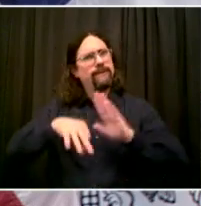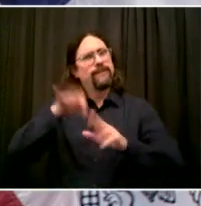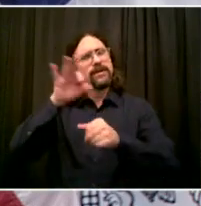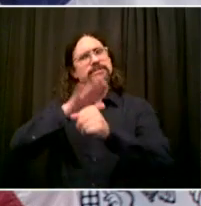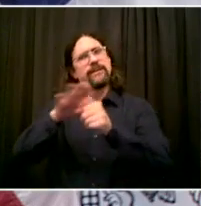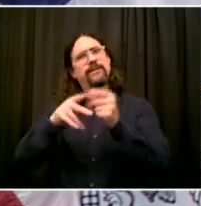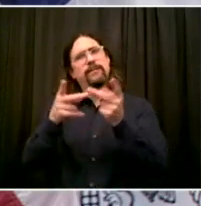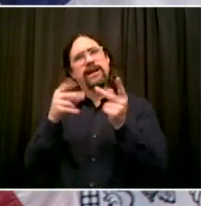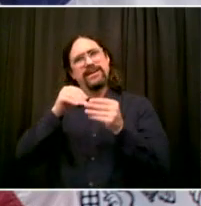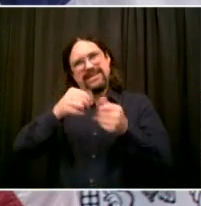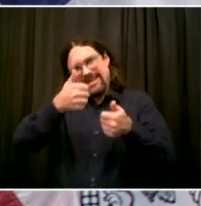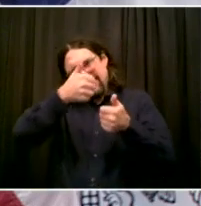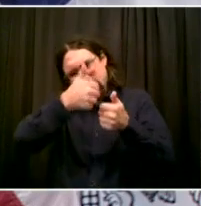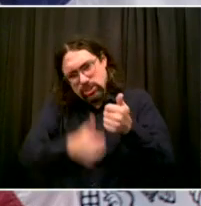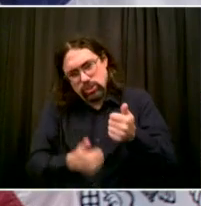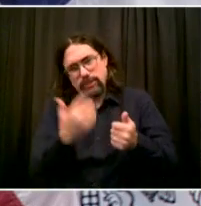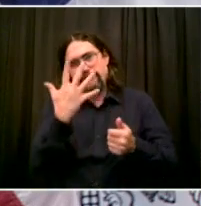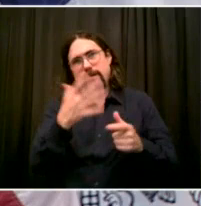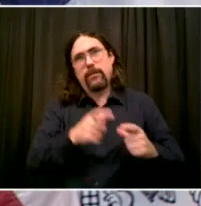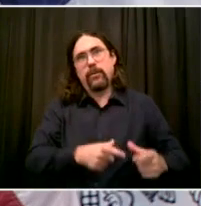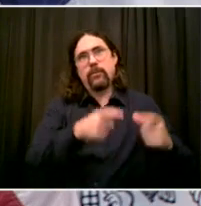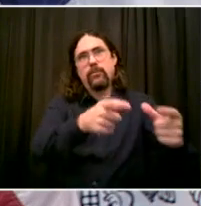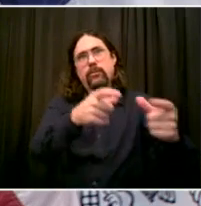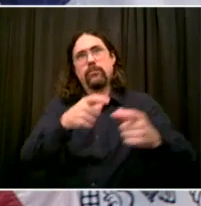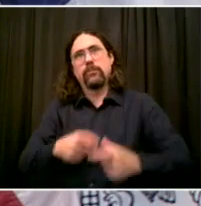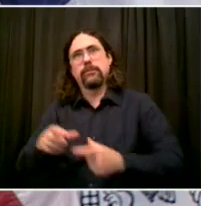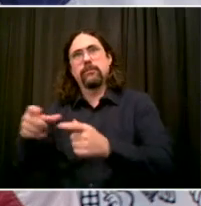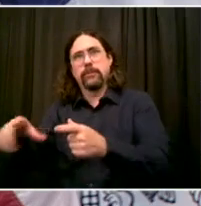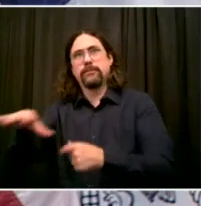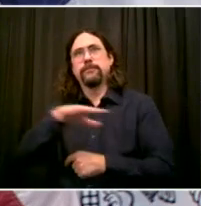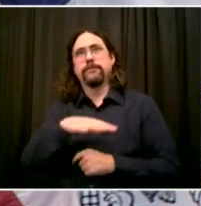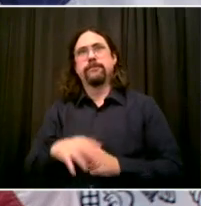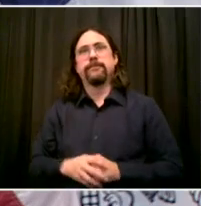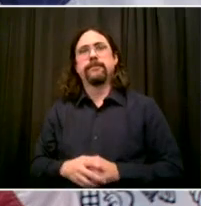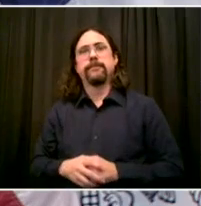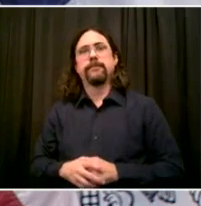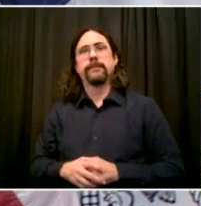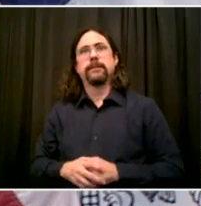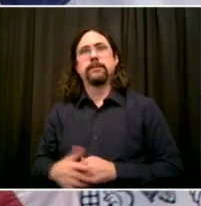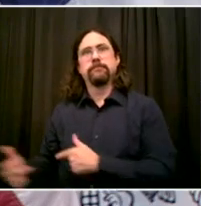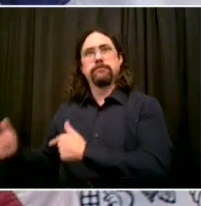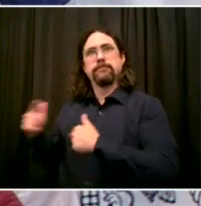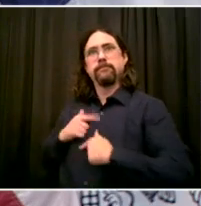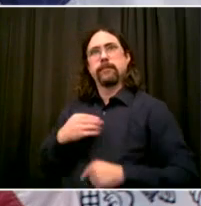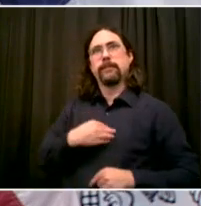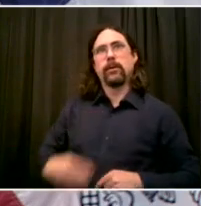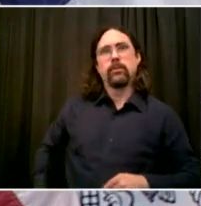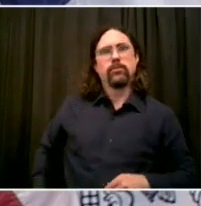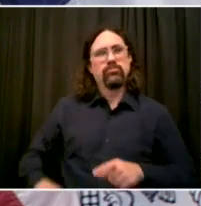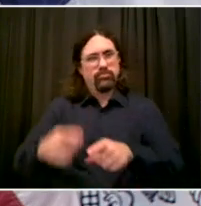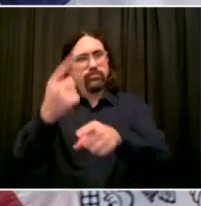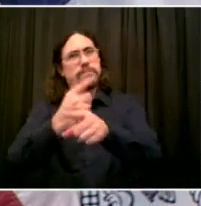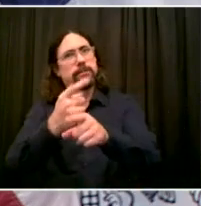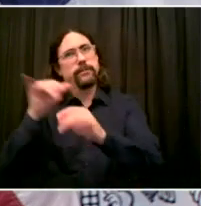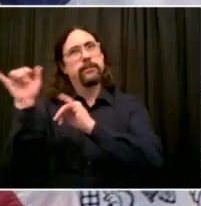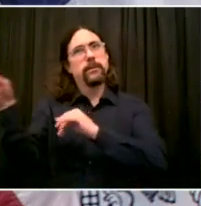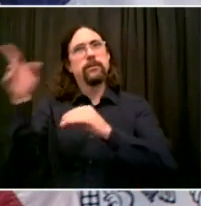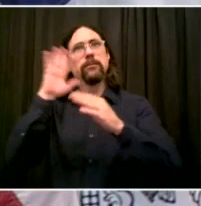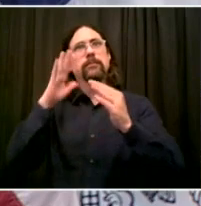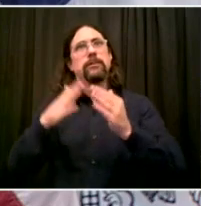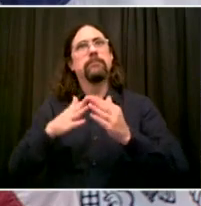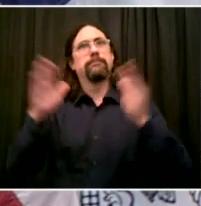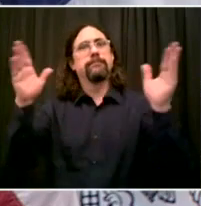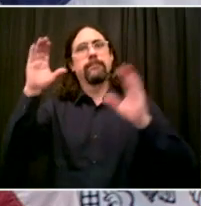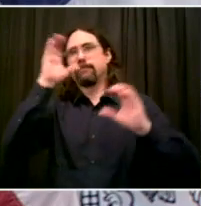approach, and we want to keep building that capacity. And again, Lorraine's point about we need anyone who has space that might work